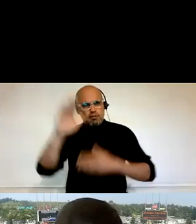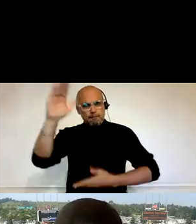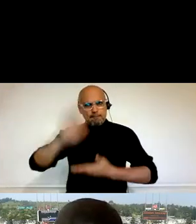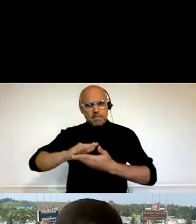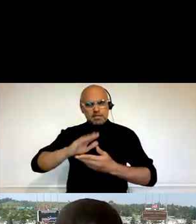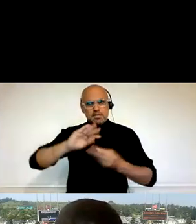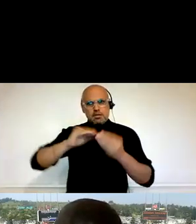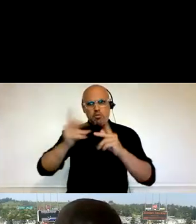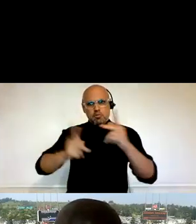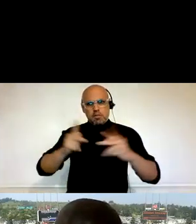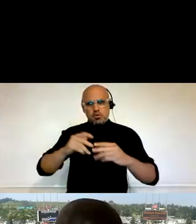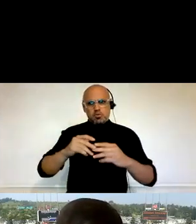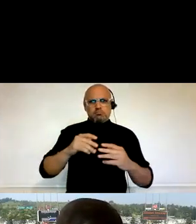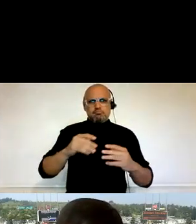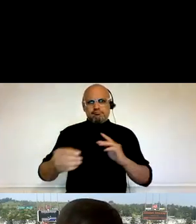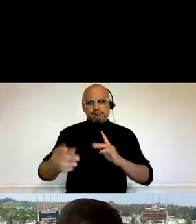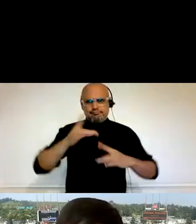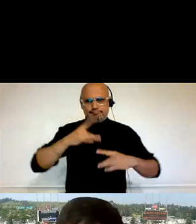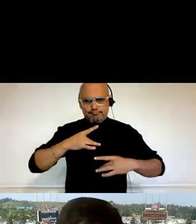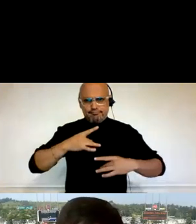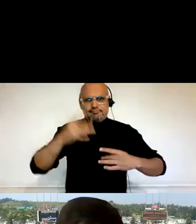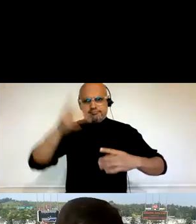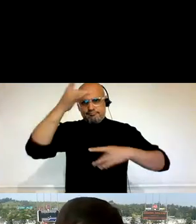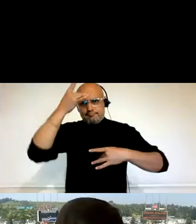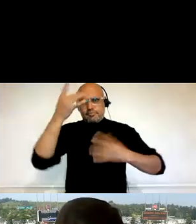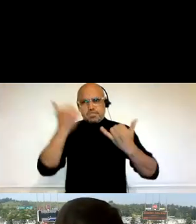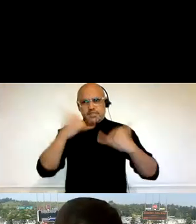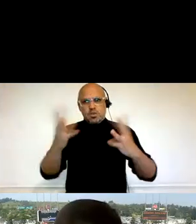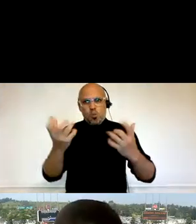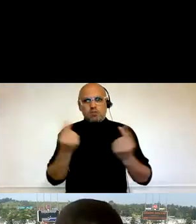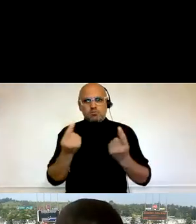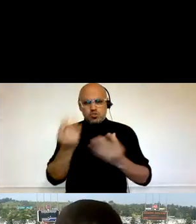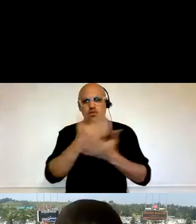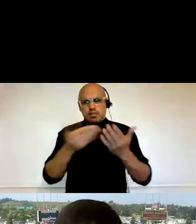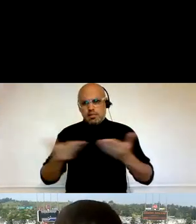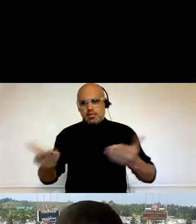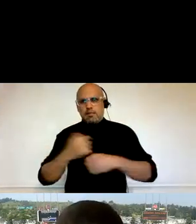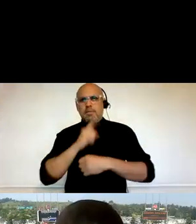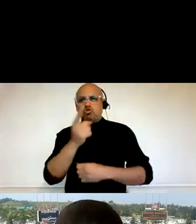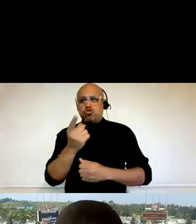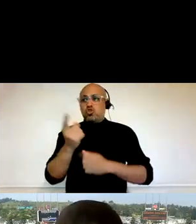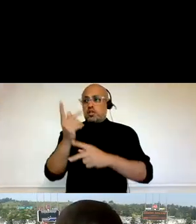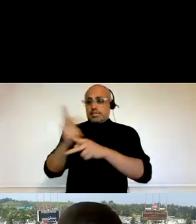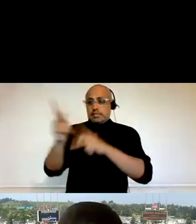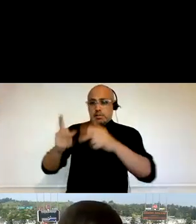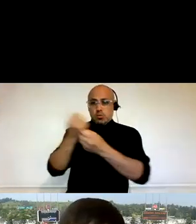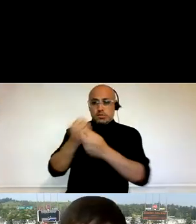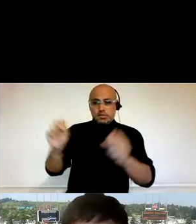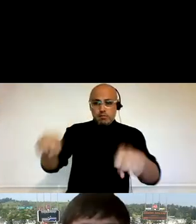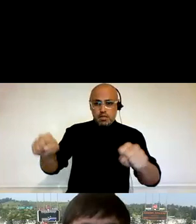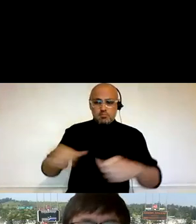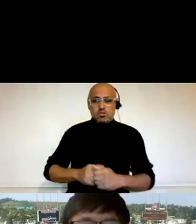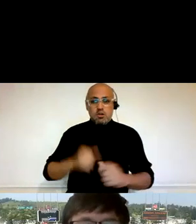that are exposed to each other, we still want to do some things to try to assure that we're keeping people as safe as we can. Our